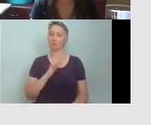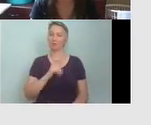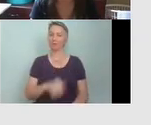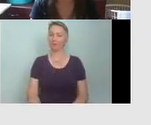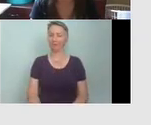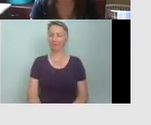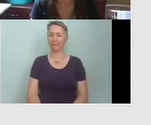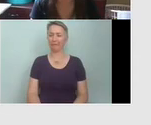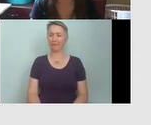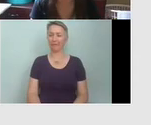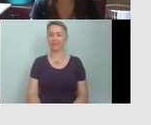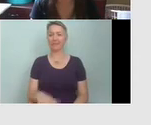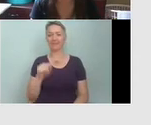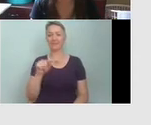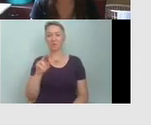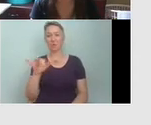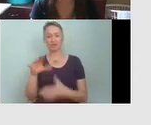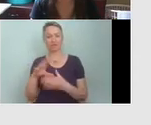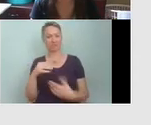Oh, that's interesting.